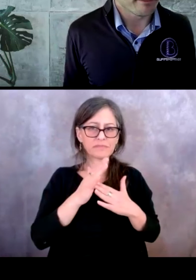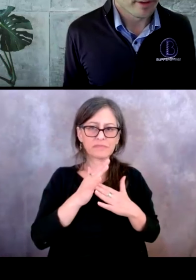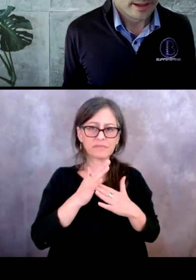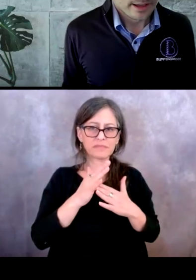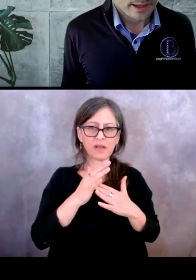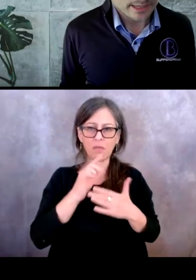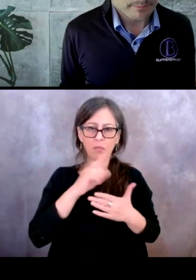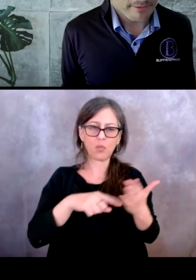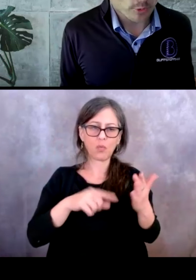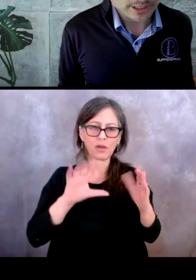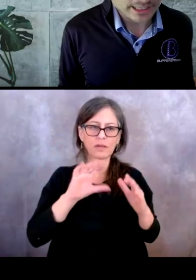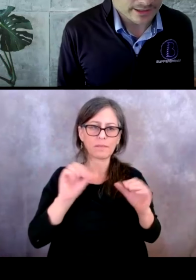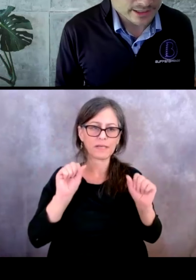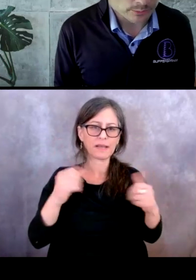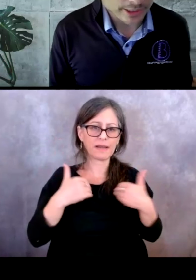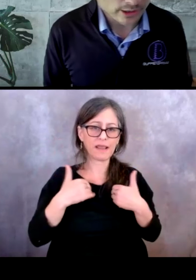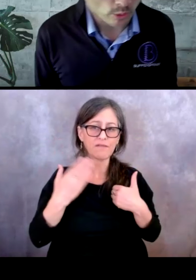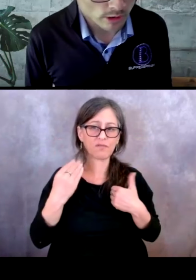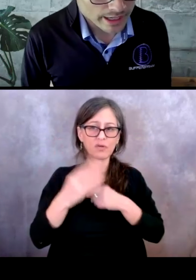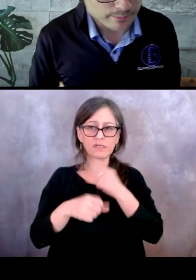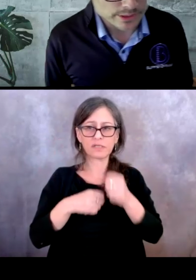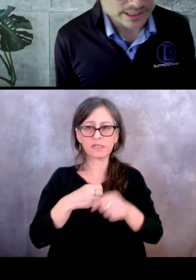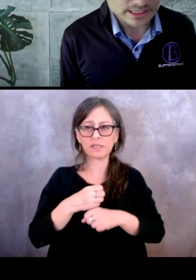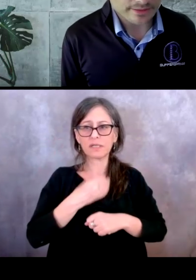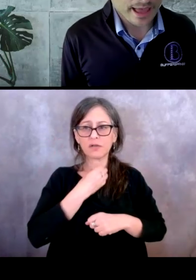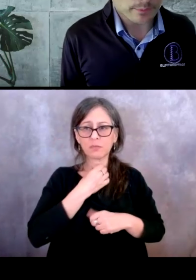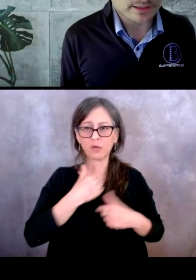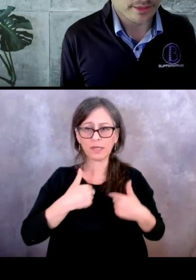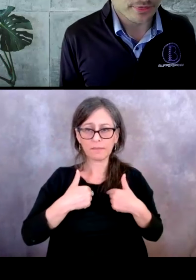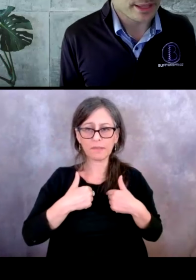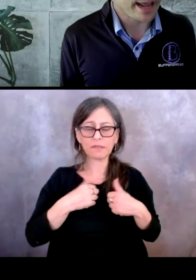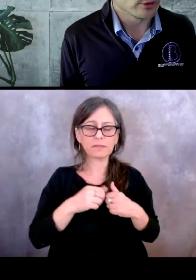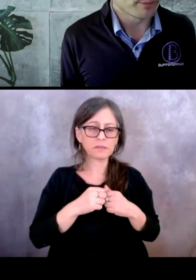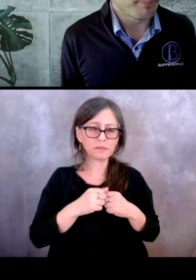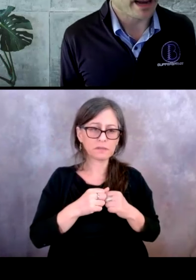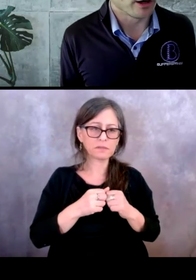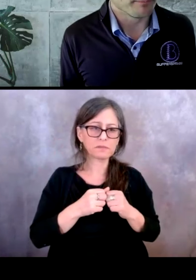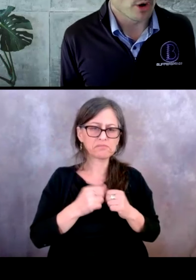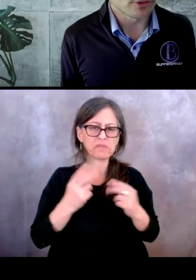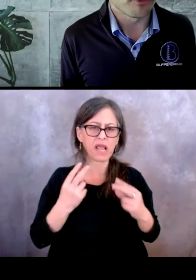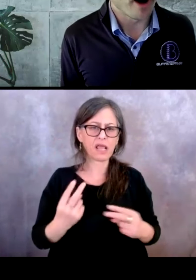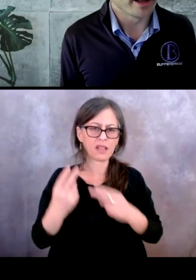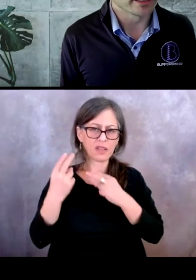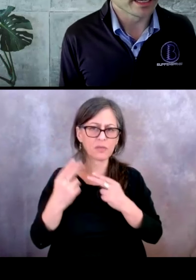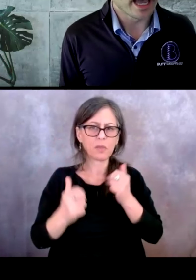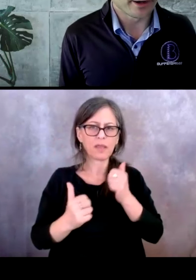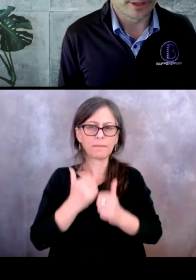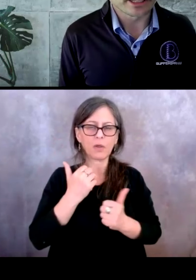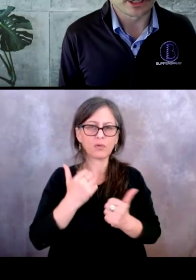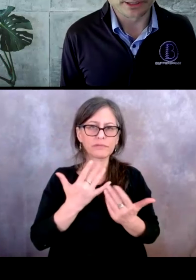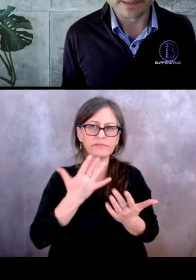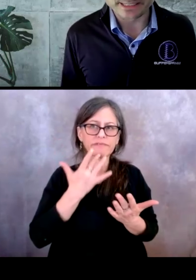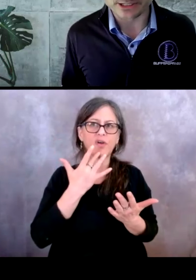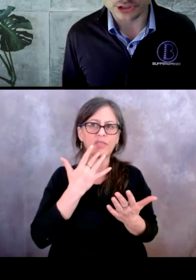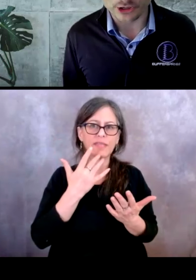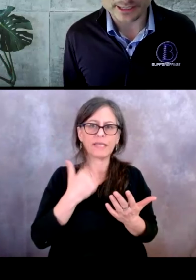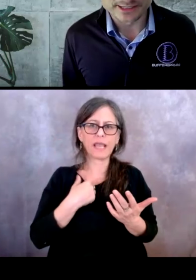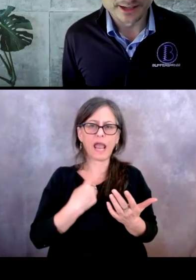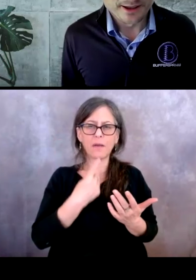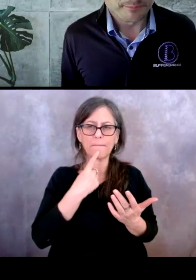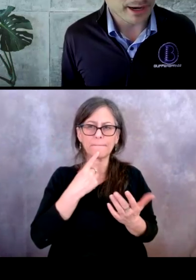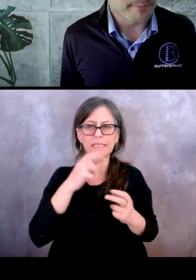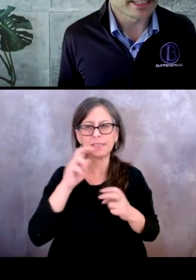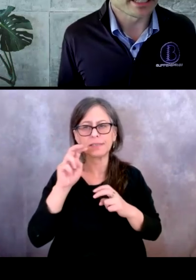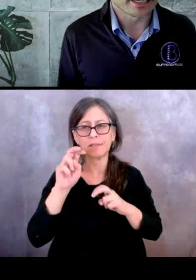can have. In my 14 years in the Marine Corps, that was the thing that I look back on most fondly. I don't necessarily miss the